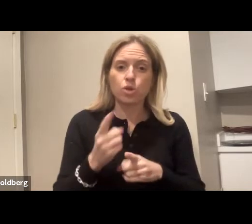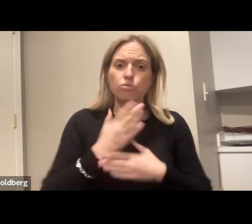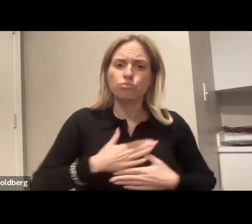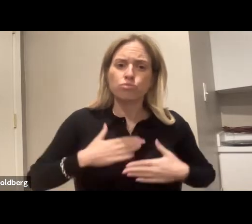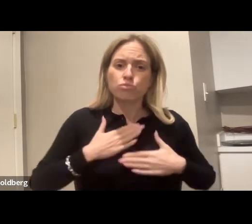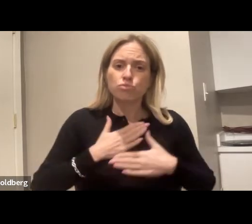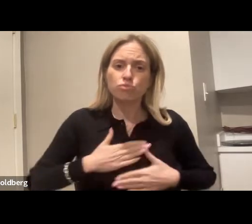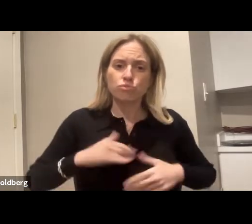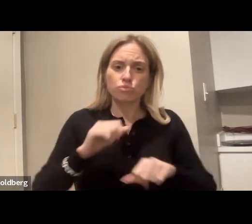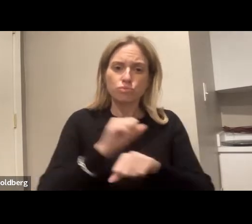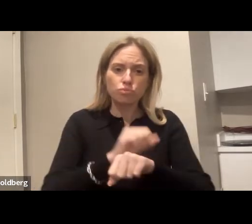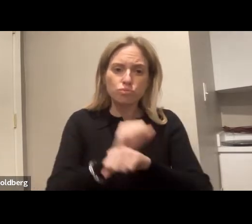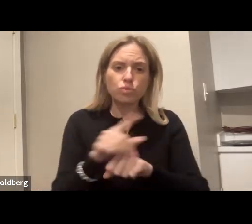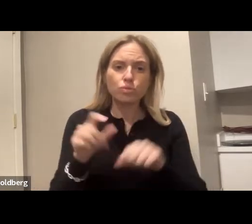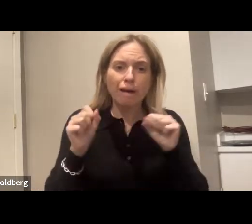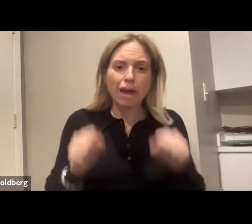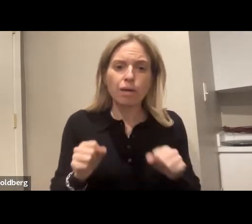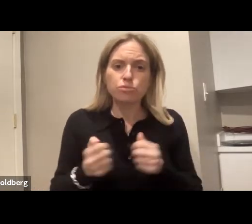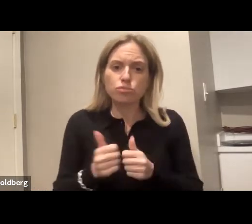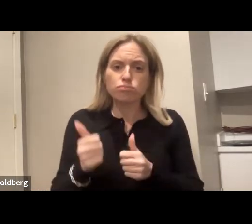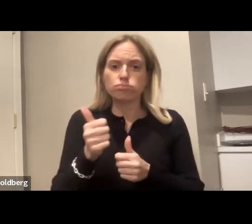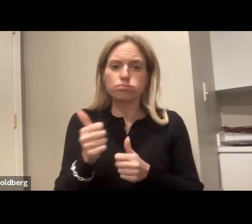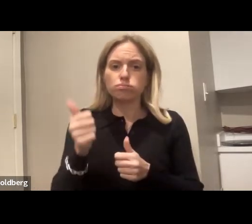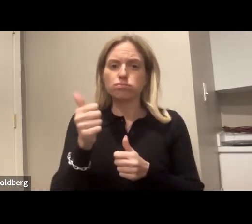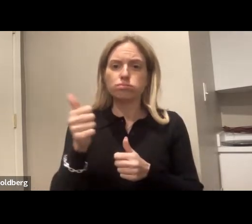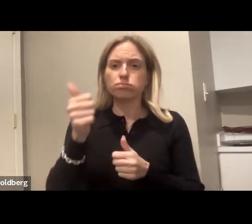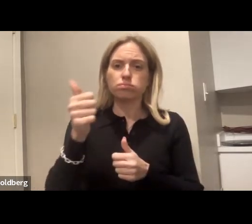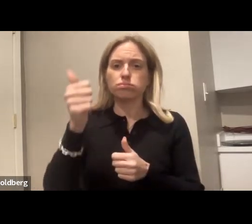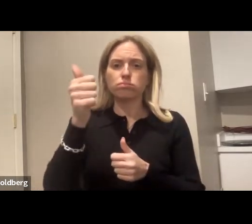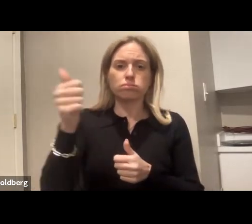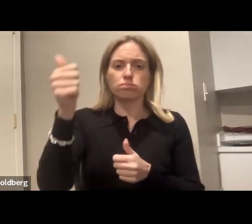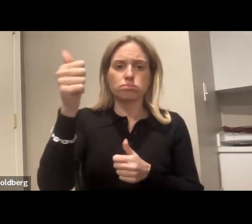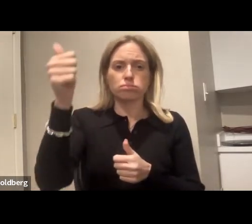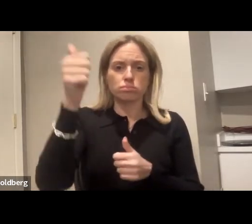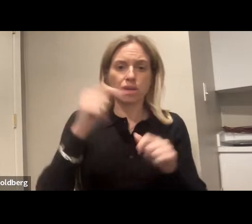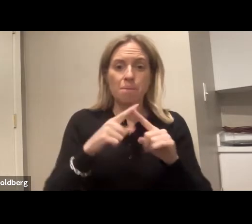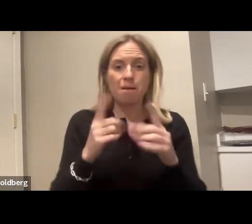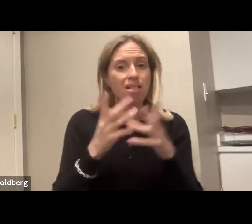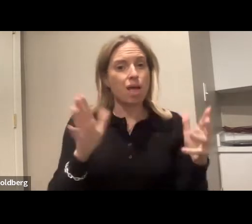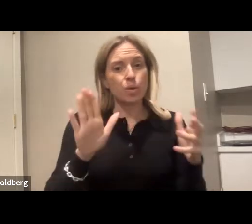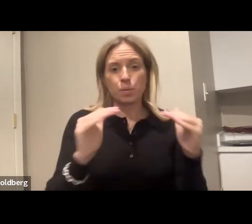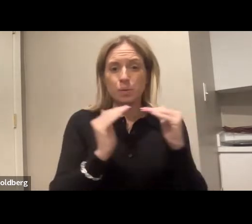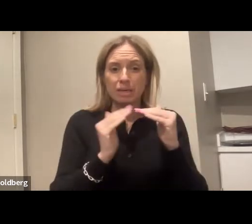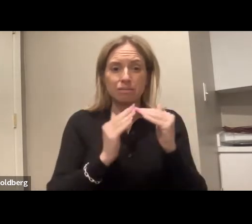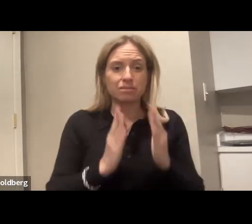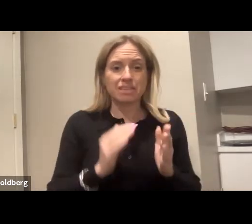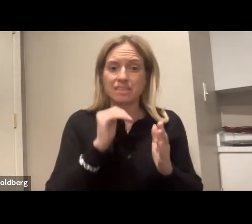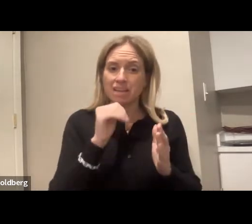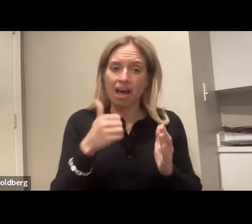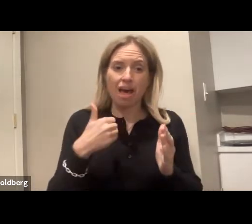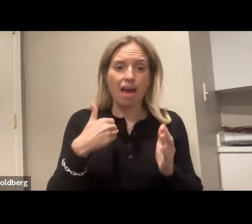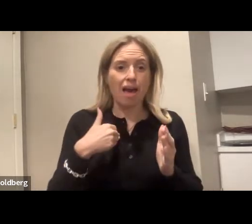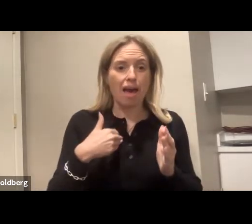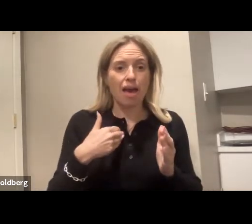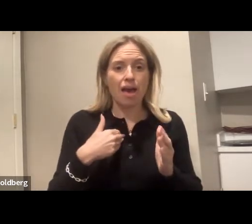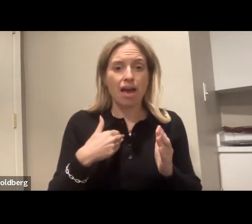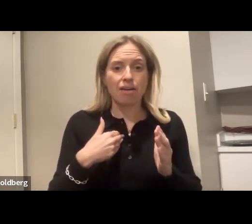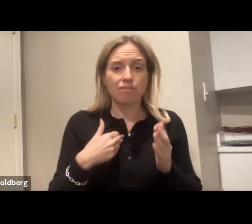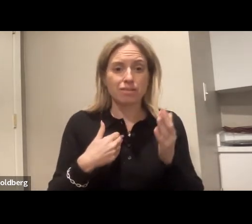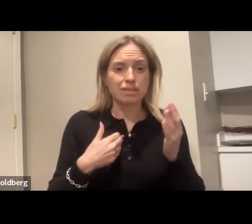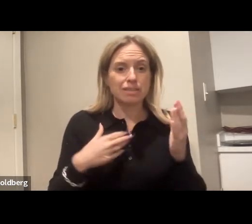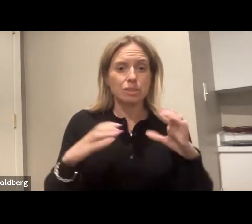job, and you were able to work your way up. But a lot of your colleagues do not have the requisite customer